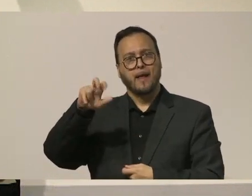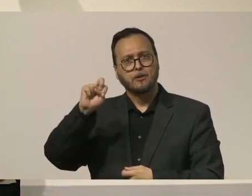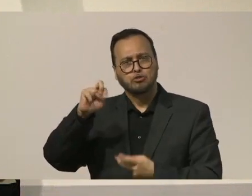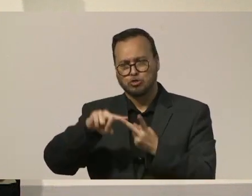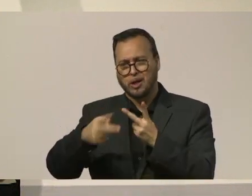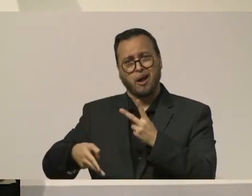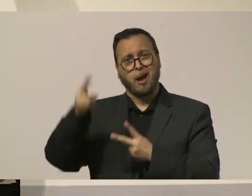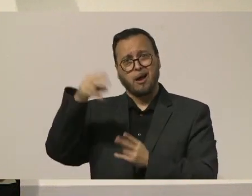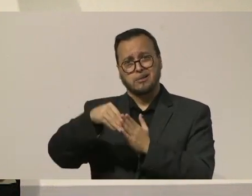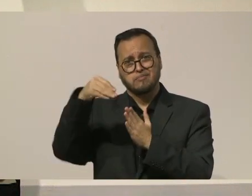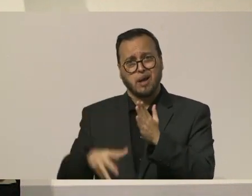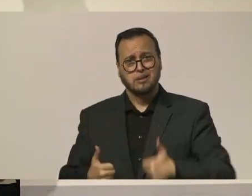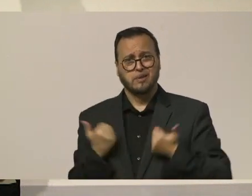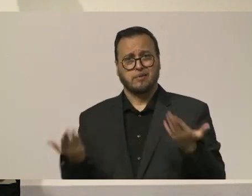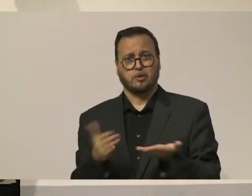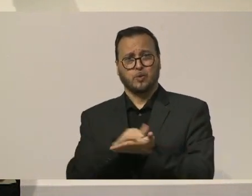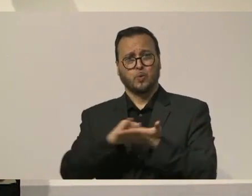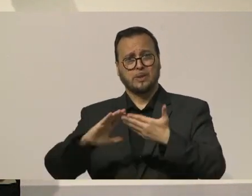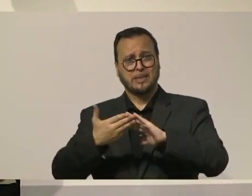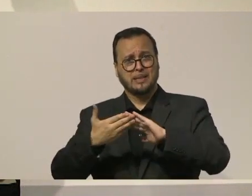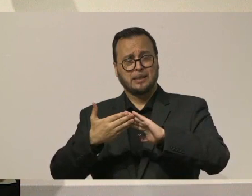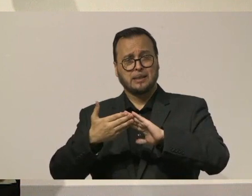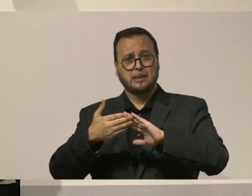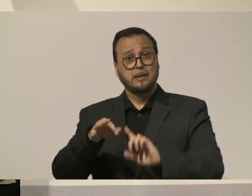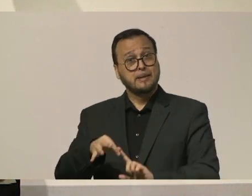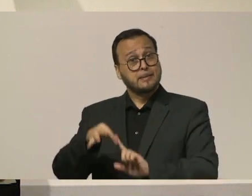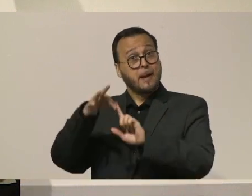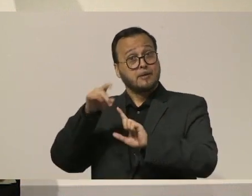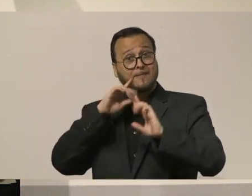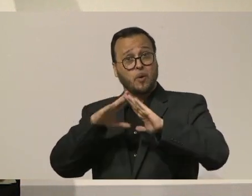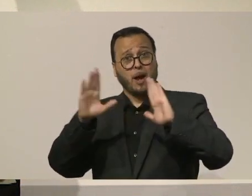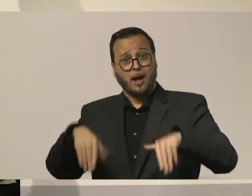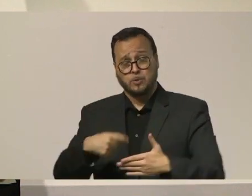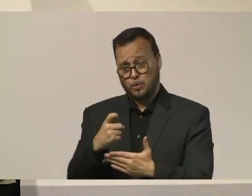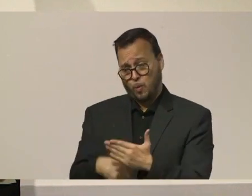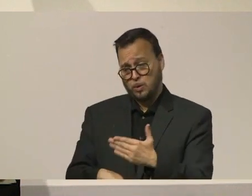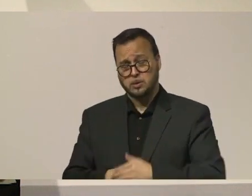of living in New York City, especially housing costs,